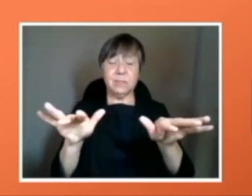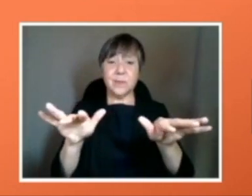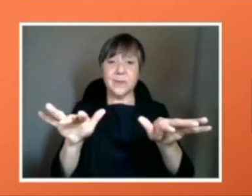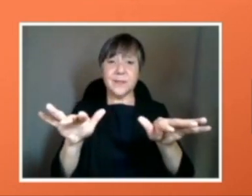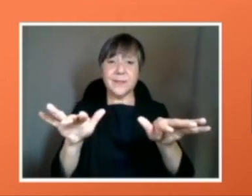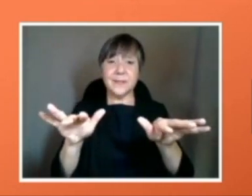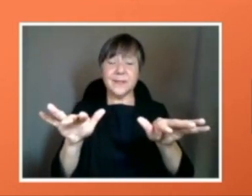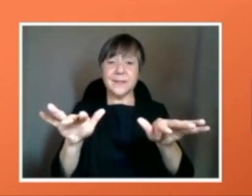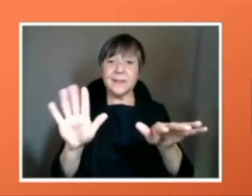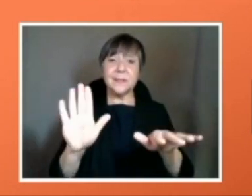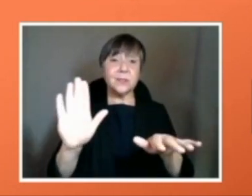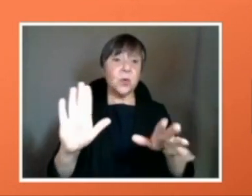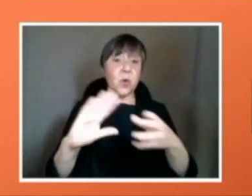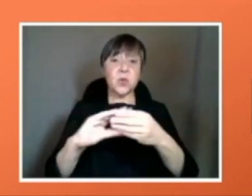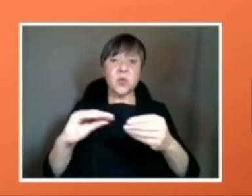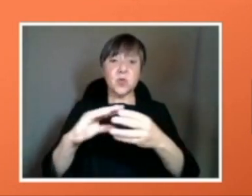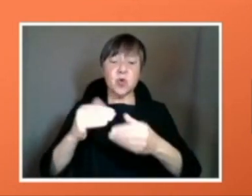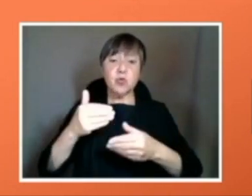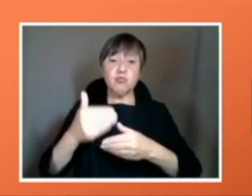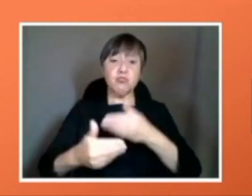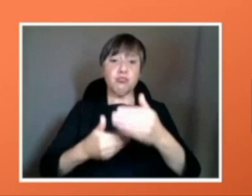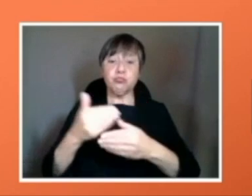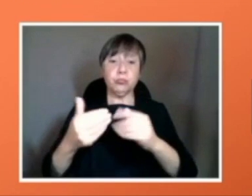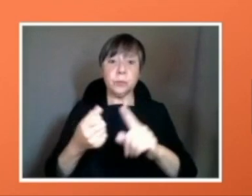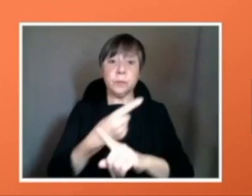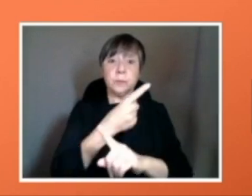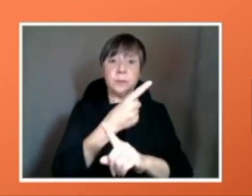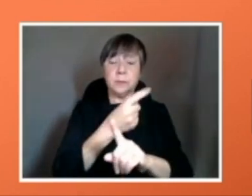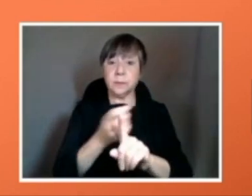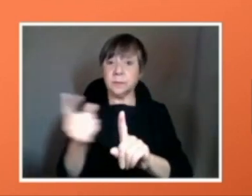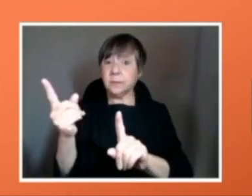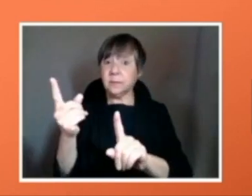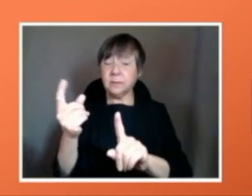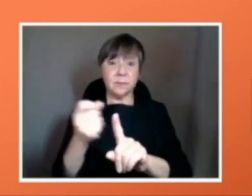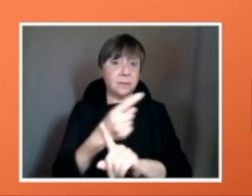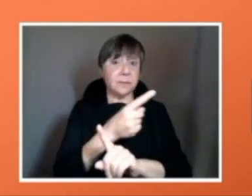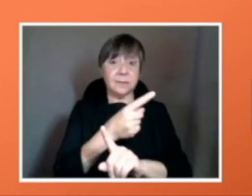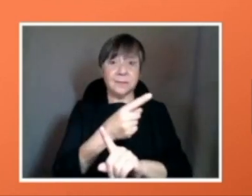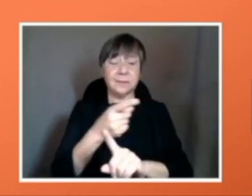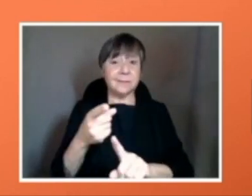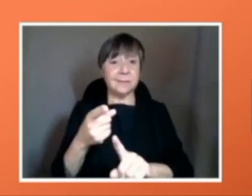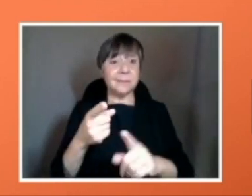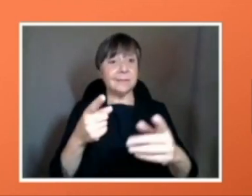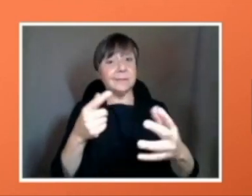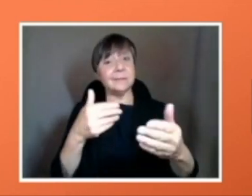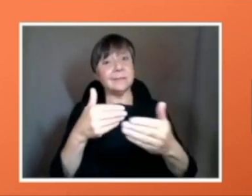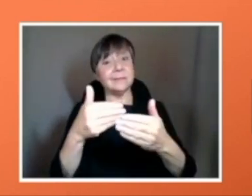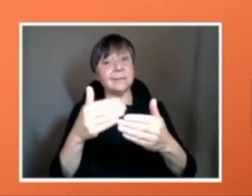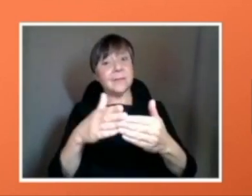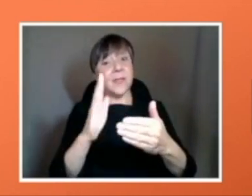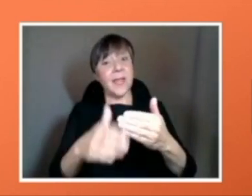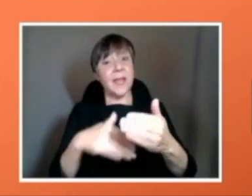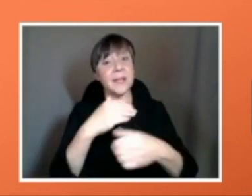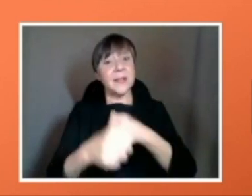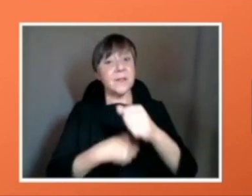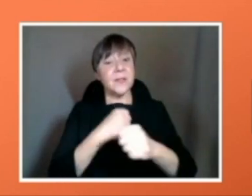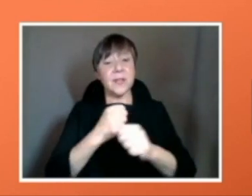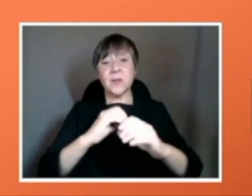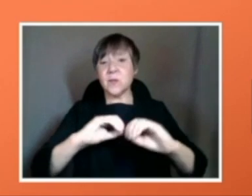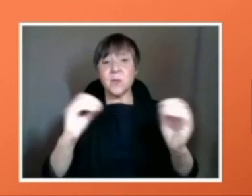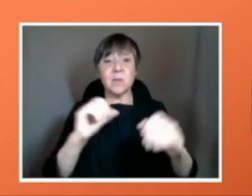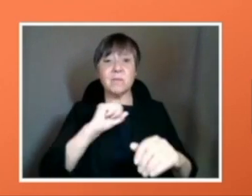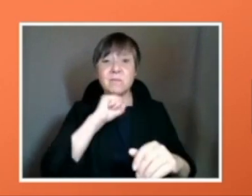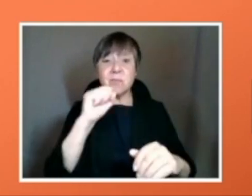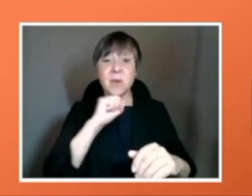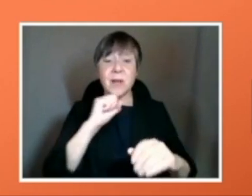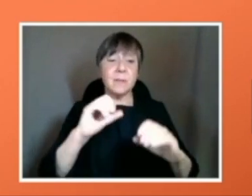Your script also has not followed the expected storyline. You had no group hugs after finals, no